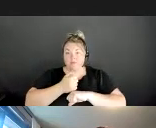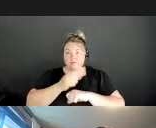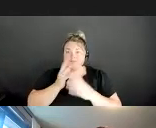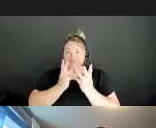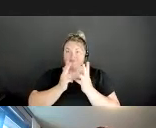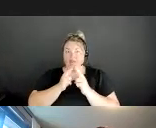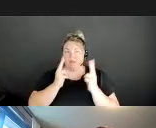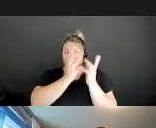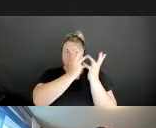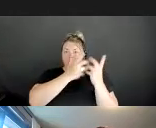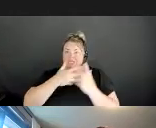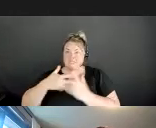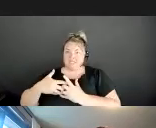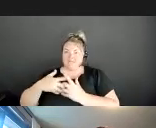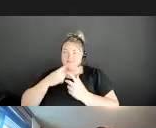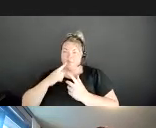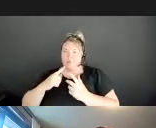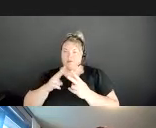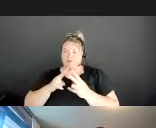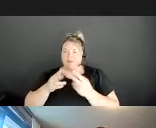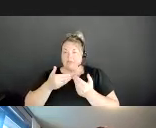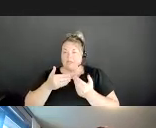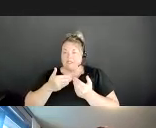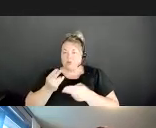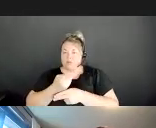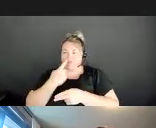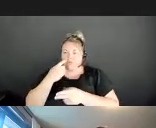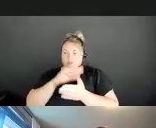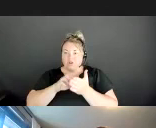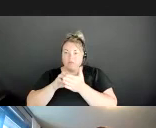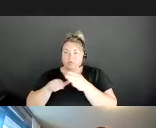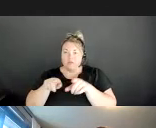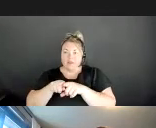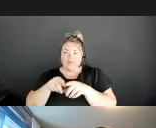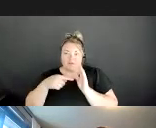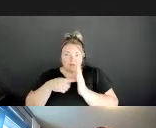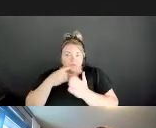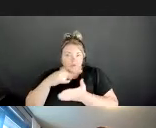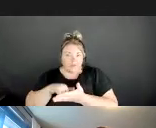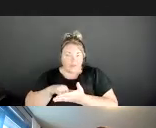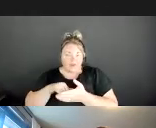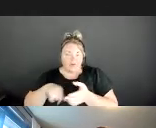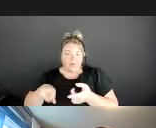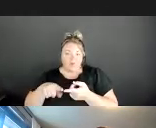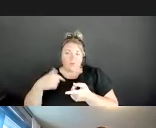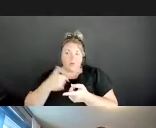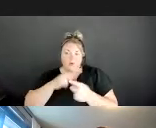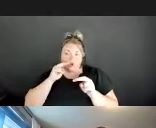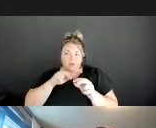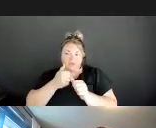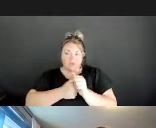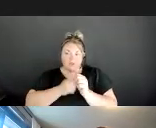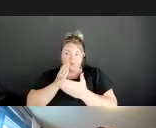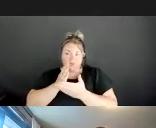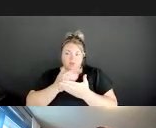more easy utilization of the chapters. So as an example of that, when looking at each of the sections,